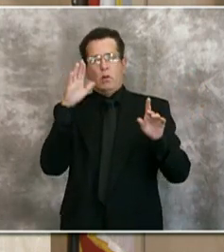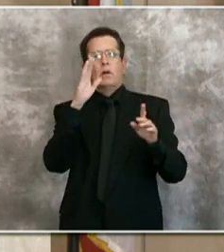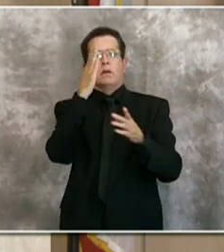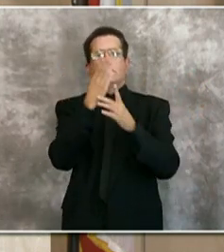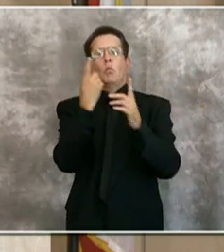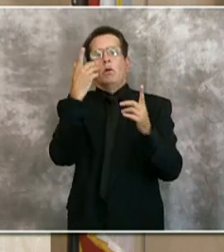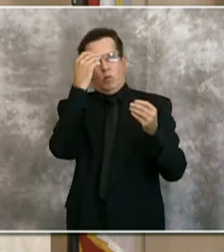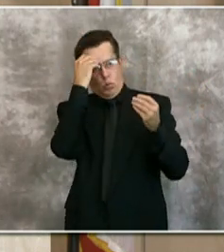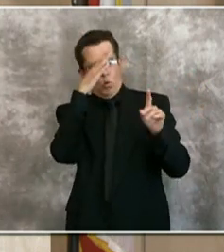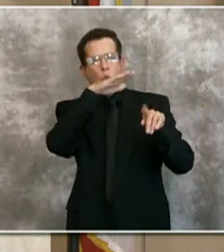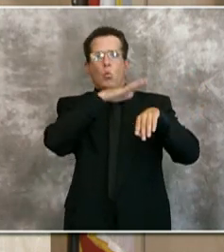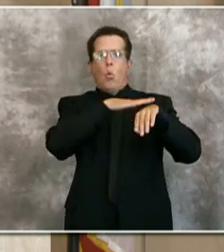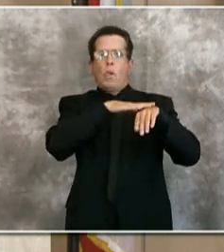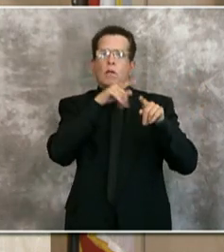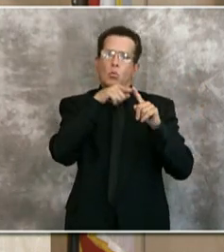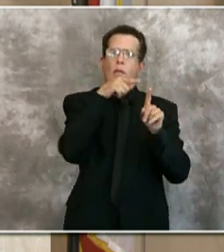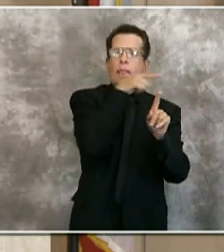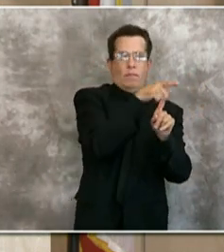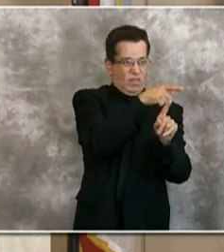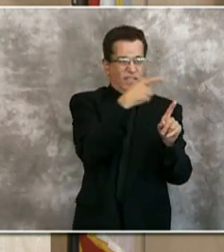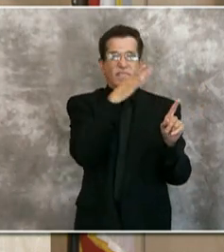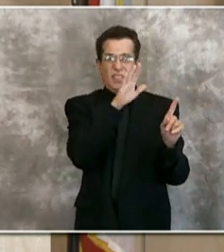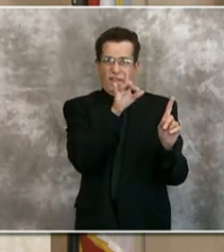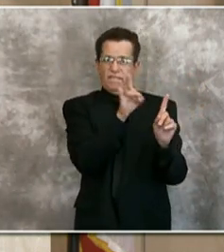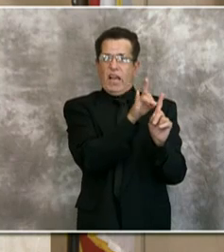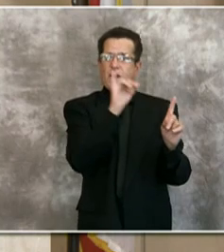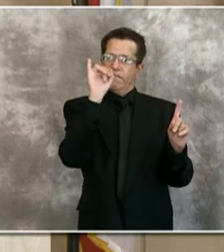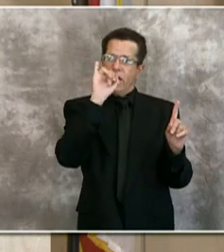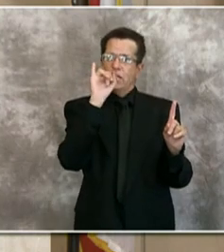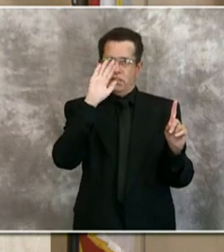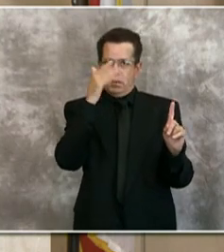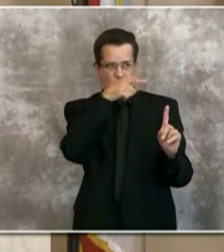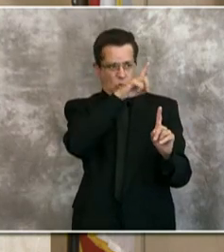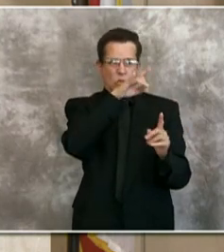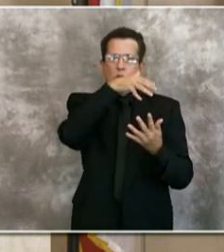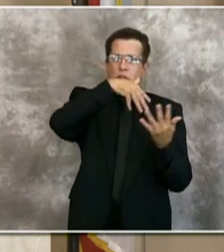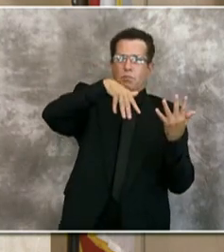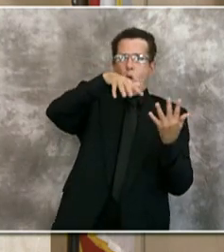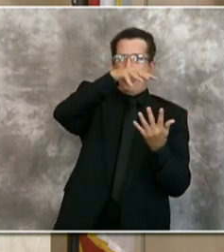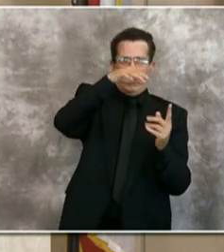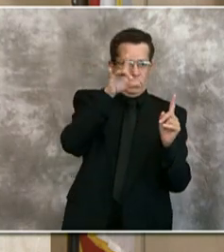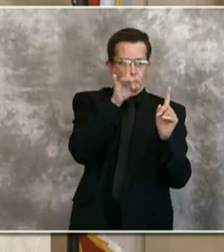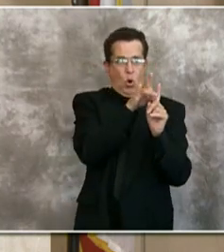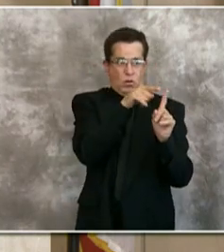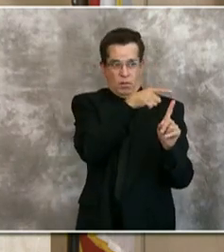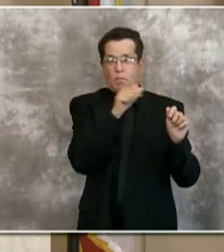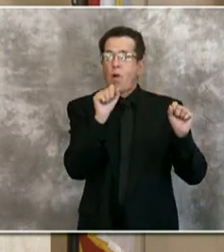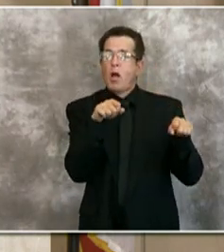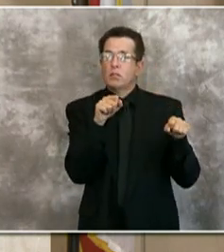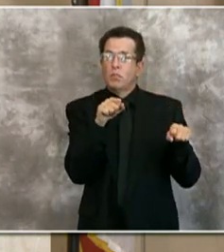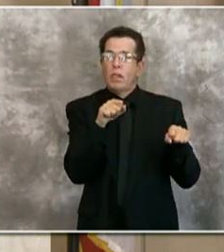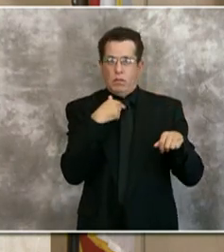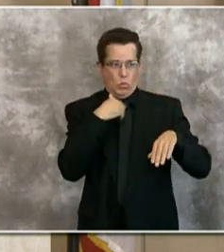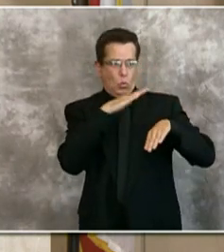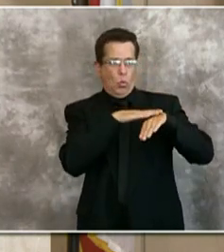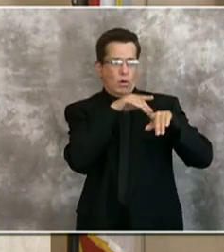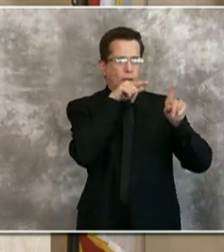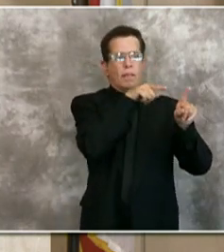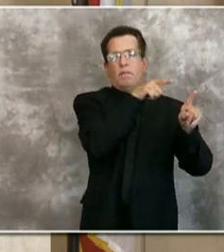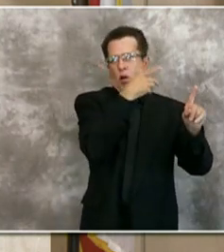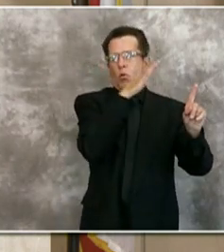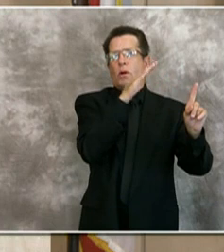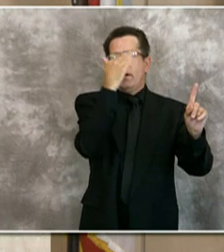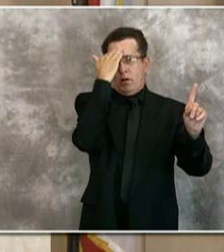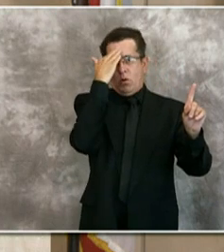person who had the infection that in fact they were exposed and that they can take the precautions. And our follow-up with them